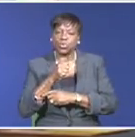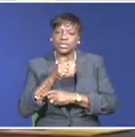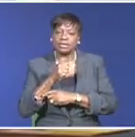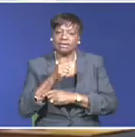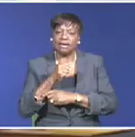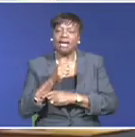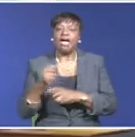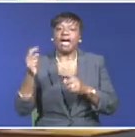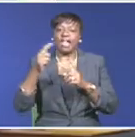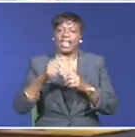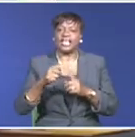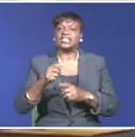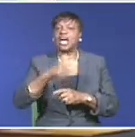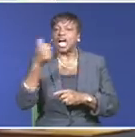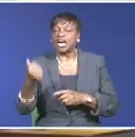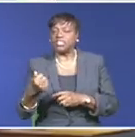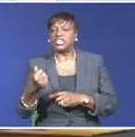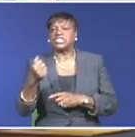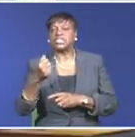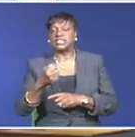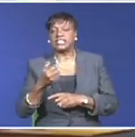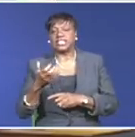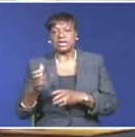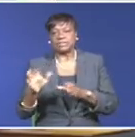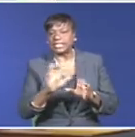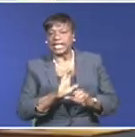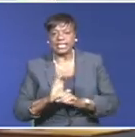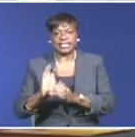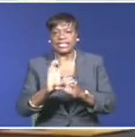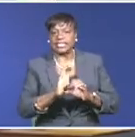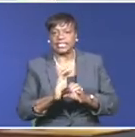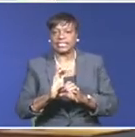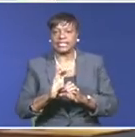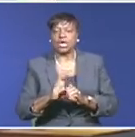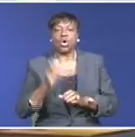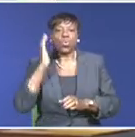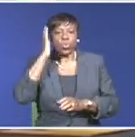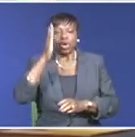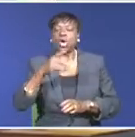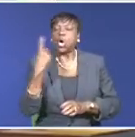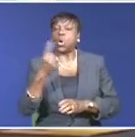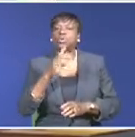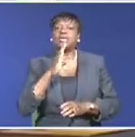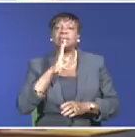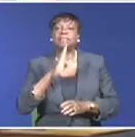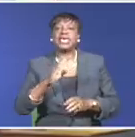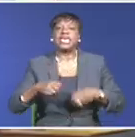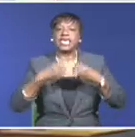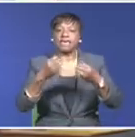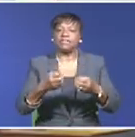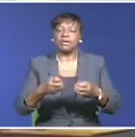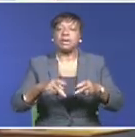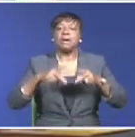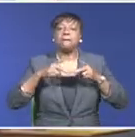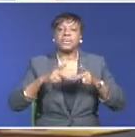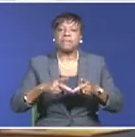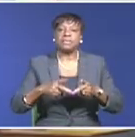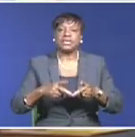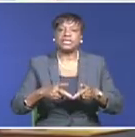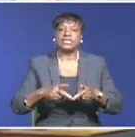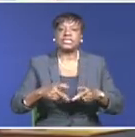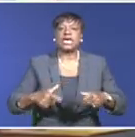unless other circumstances entitle them to, will only be granted permanent residency with the right to